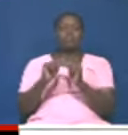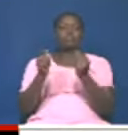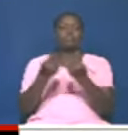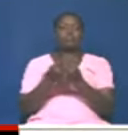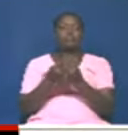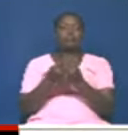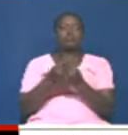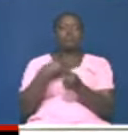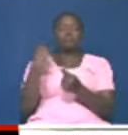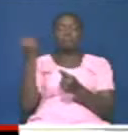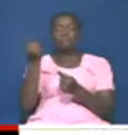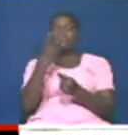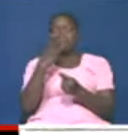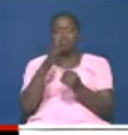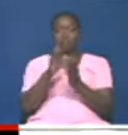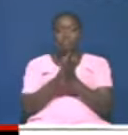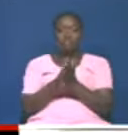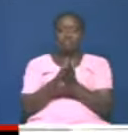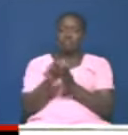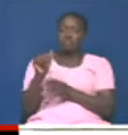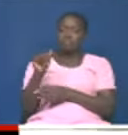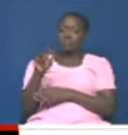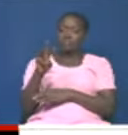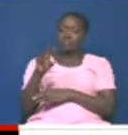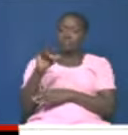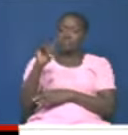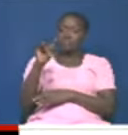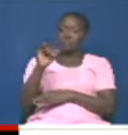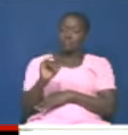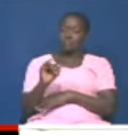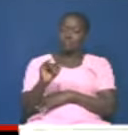na Awiti Azmio in Nyali constituency, Mombasa County.